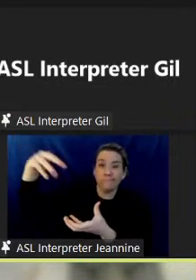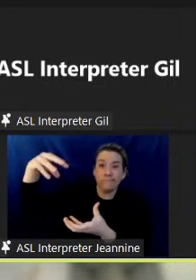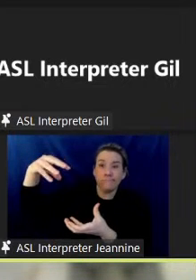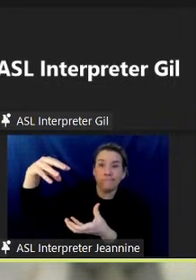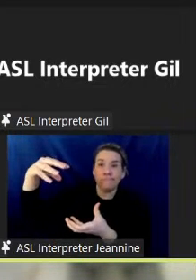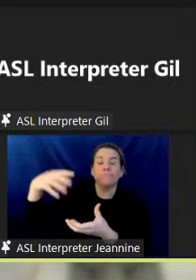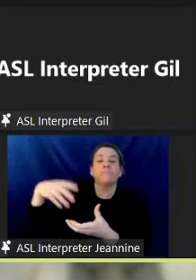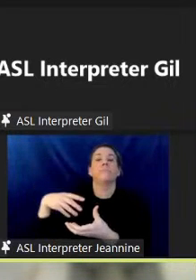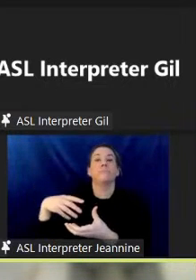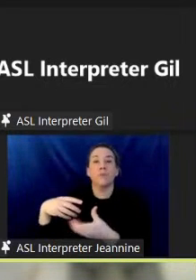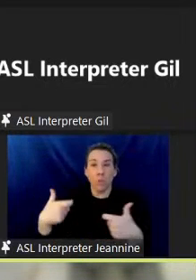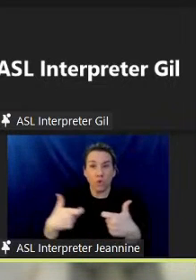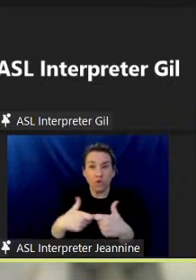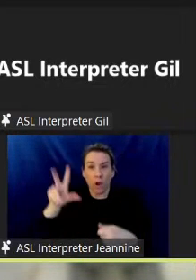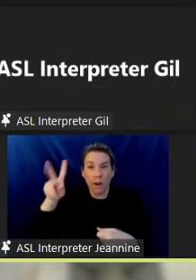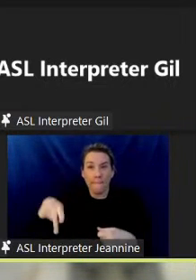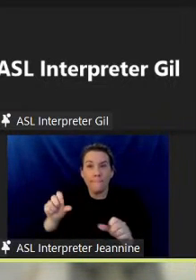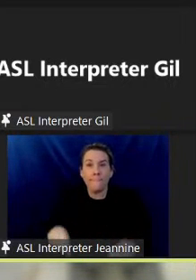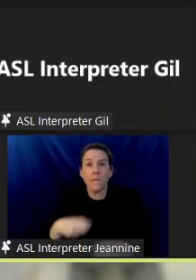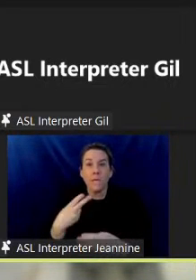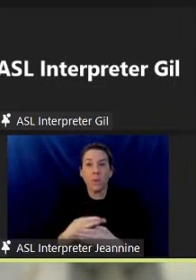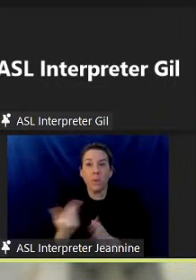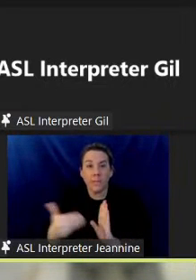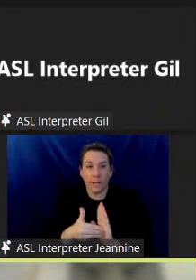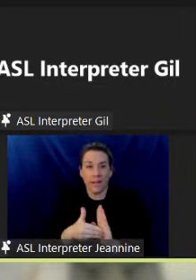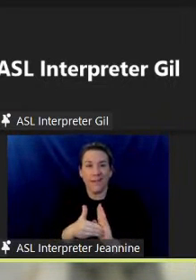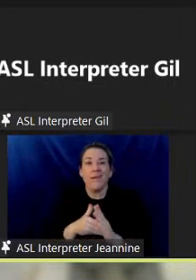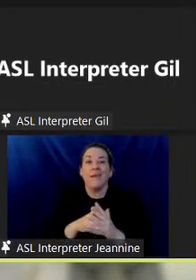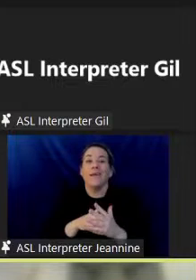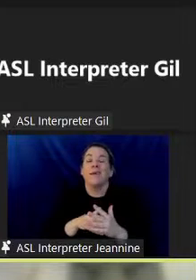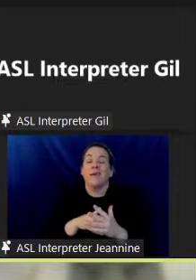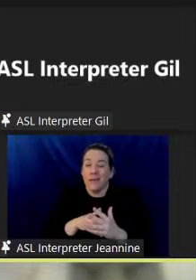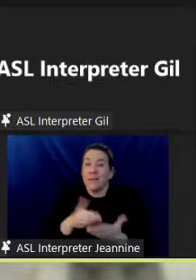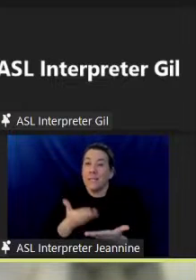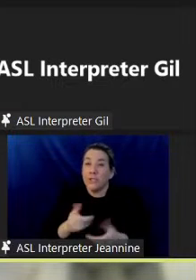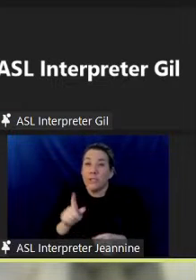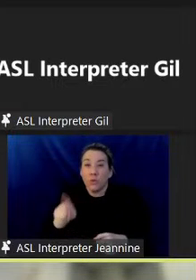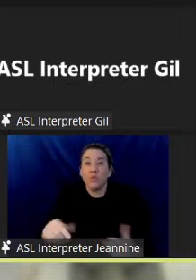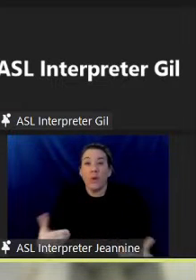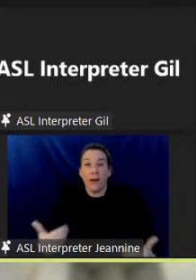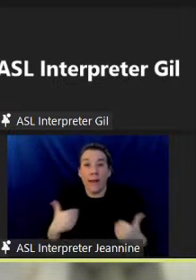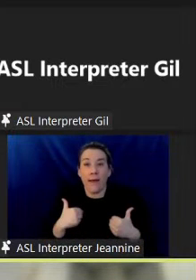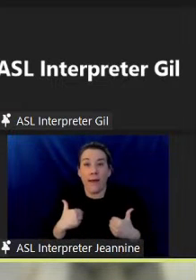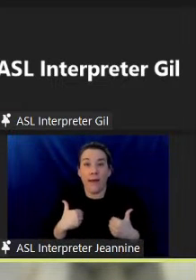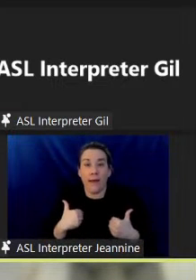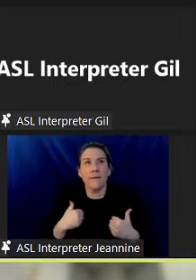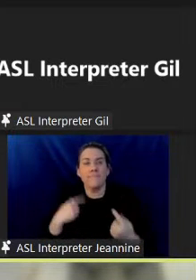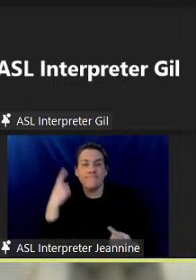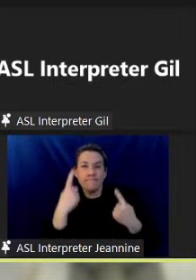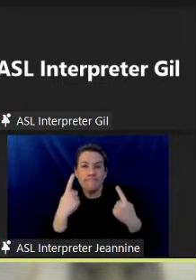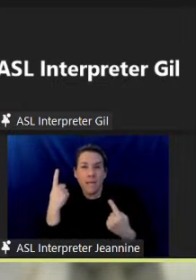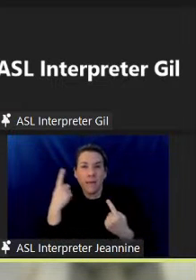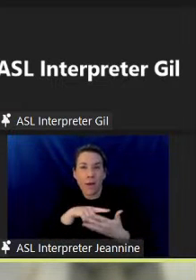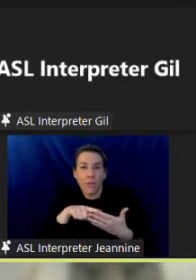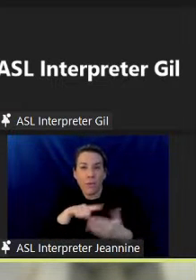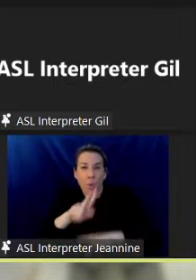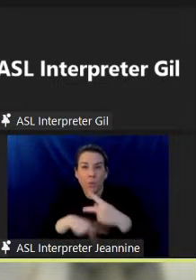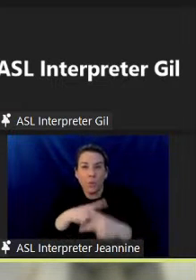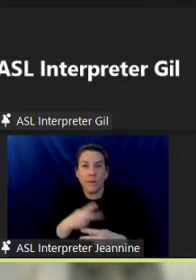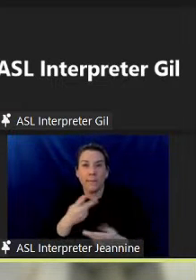keep using it. So these are all things that you really should have. You want to consider these types of things. Sometimes we'll